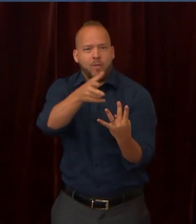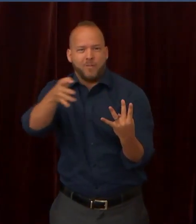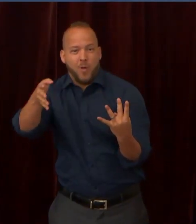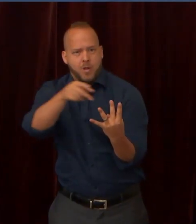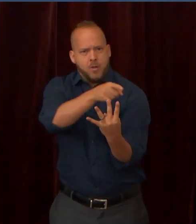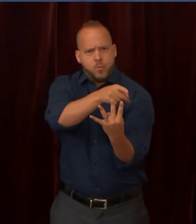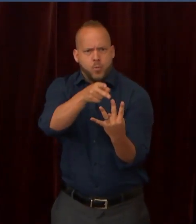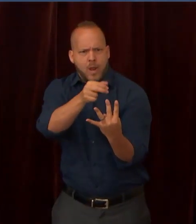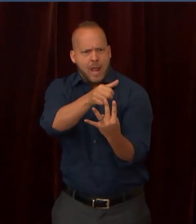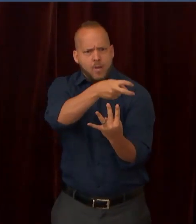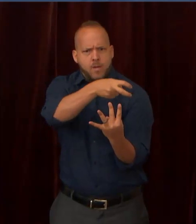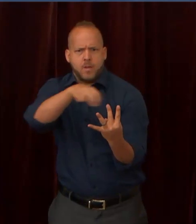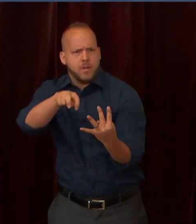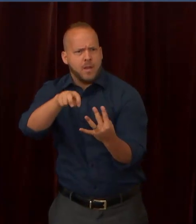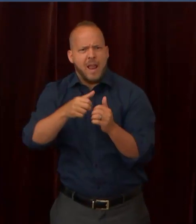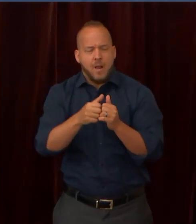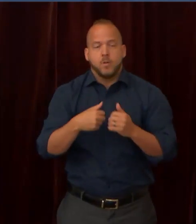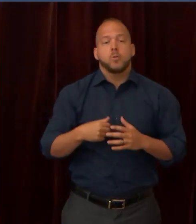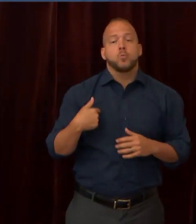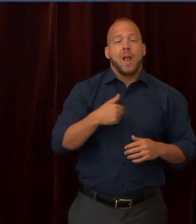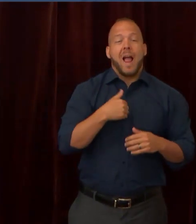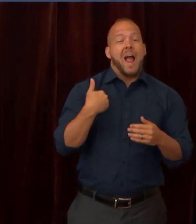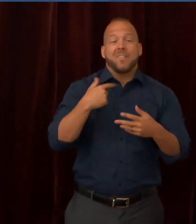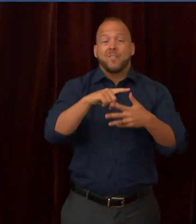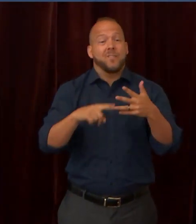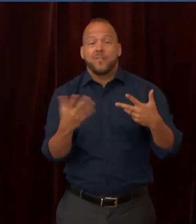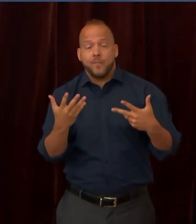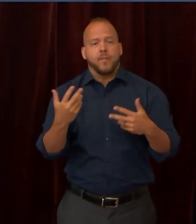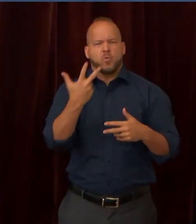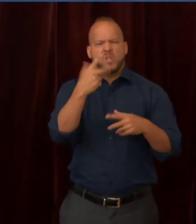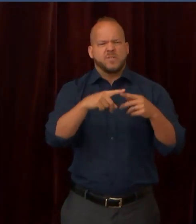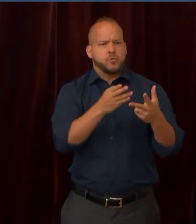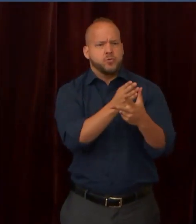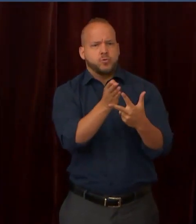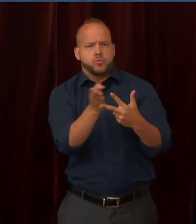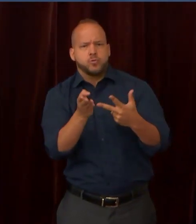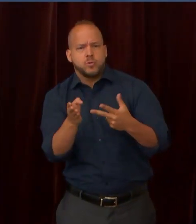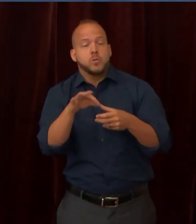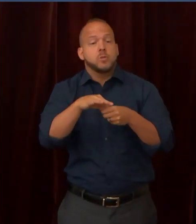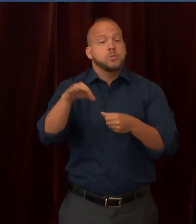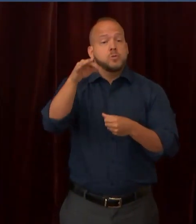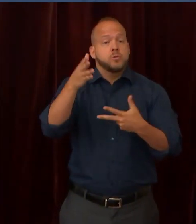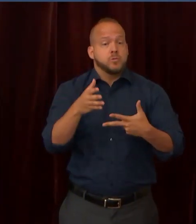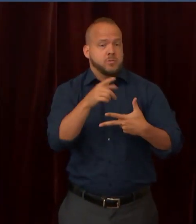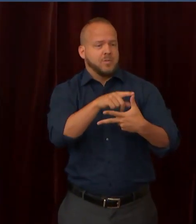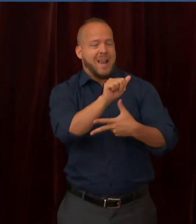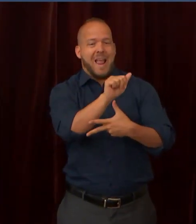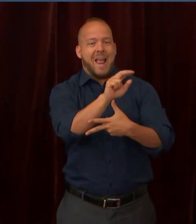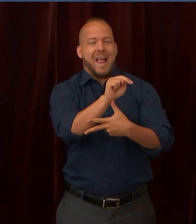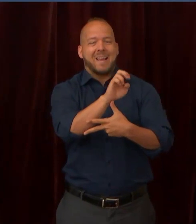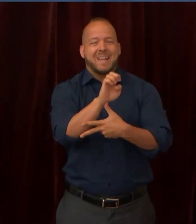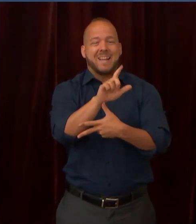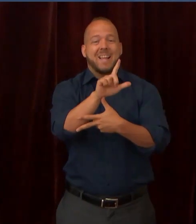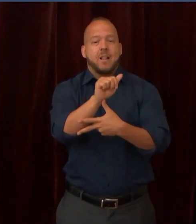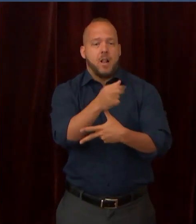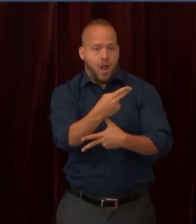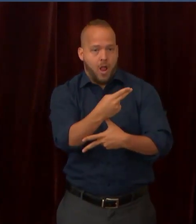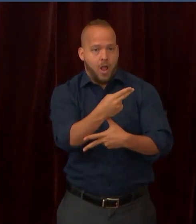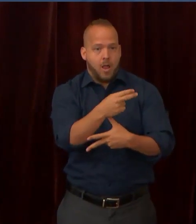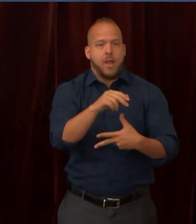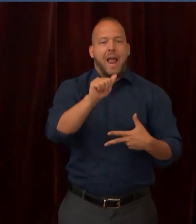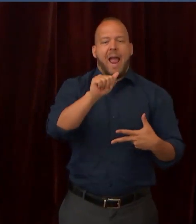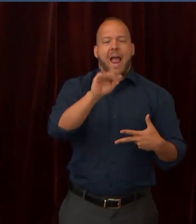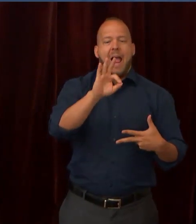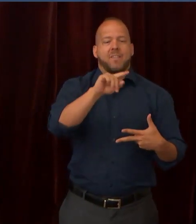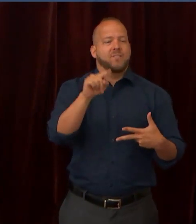who will have some comments. They're Aniela Afsali, he's Executive Director of the American Muslim Empowerment Network of